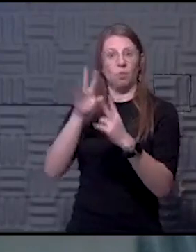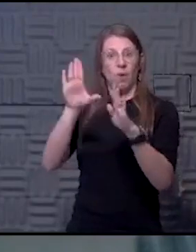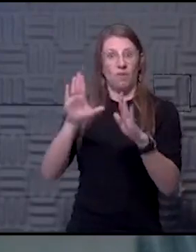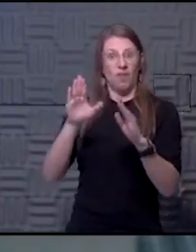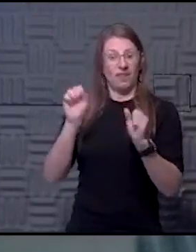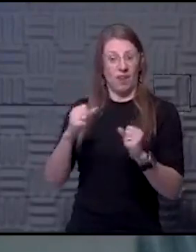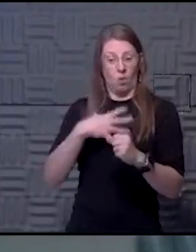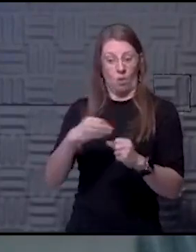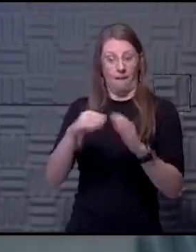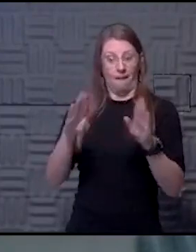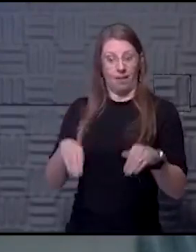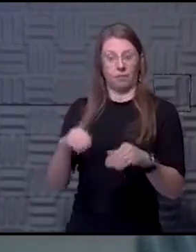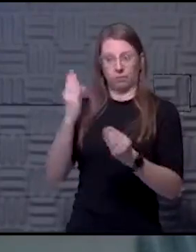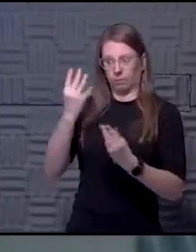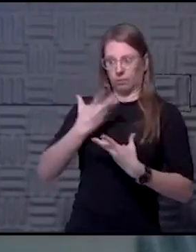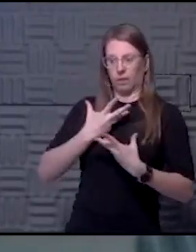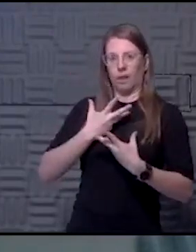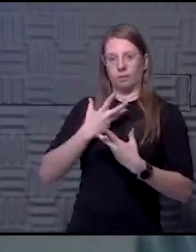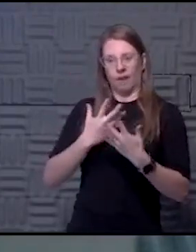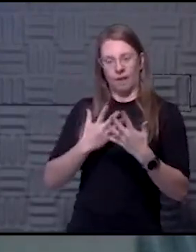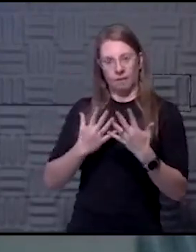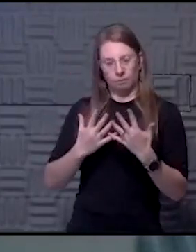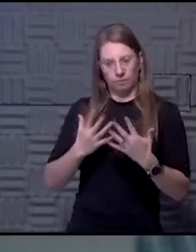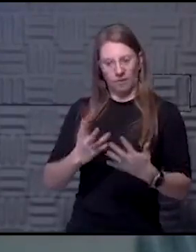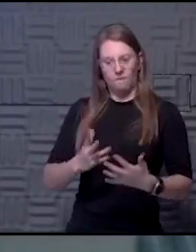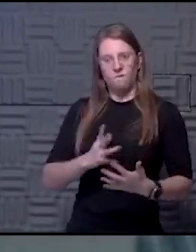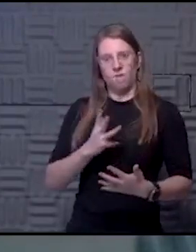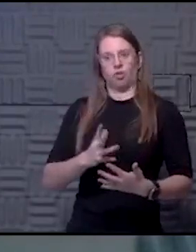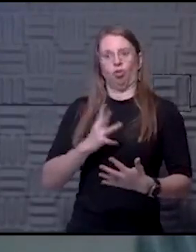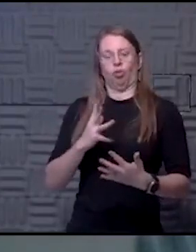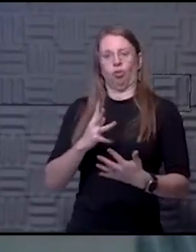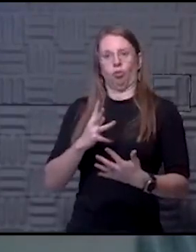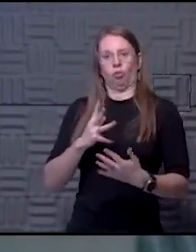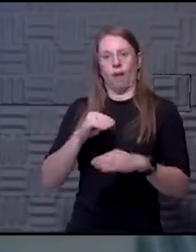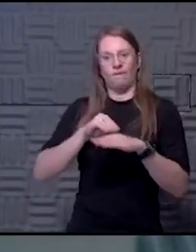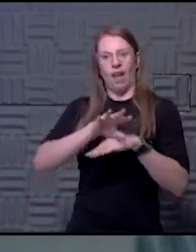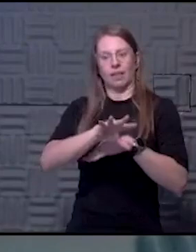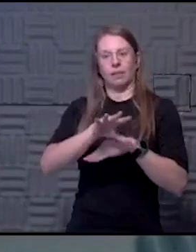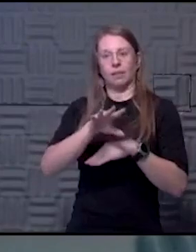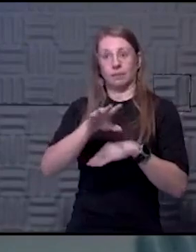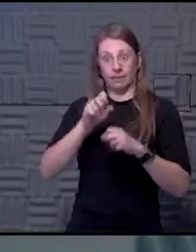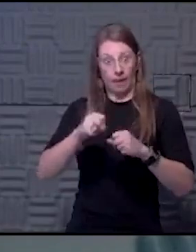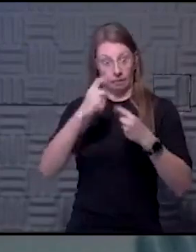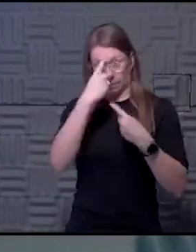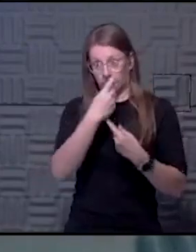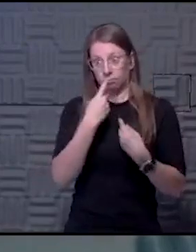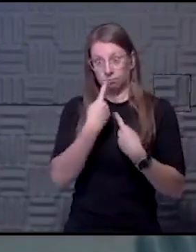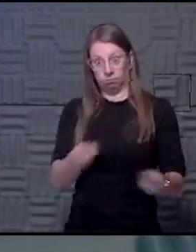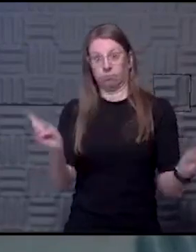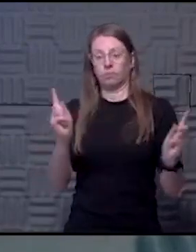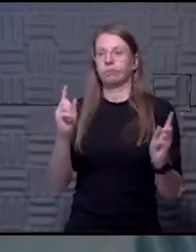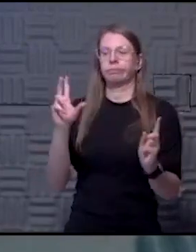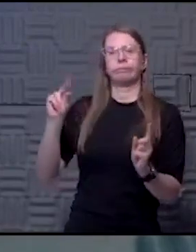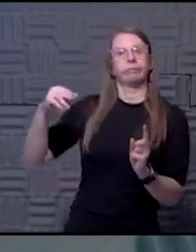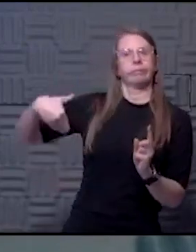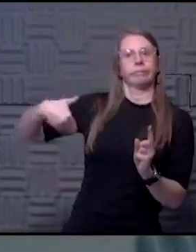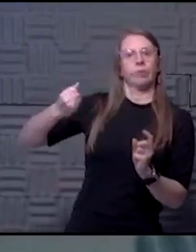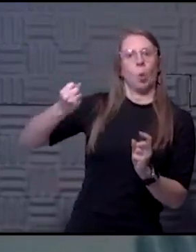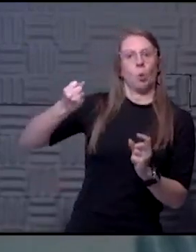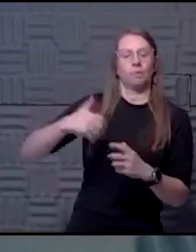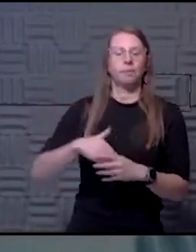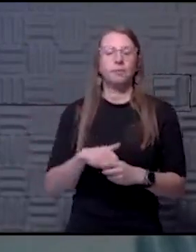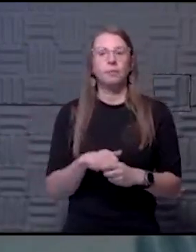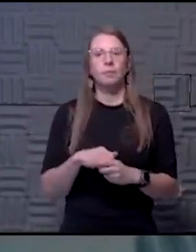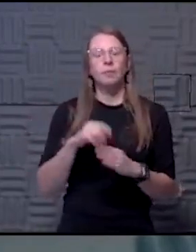House give us official advice on that so we can run out and say it? And they said, not yet. I hope, because